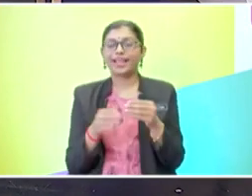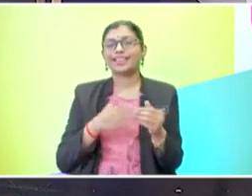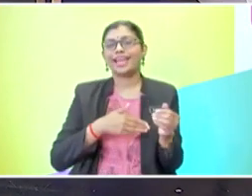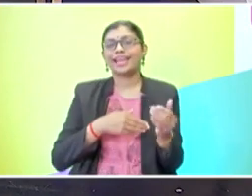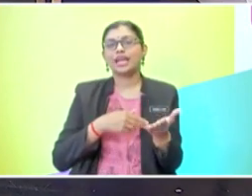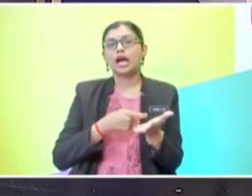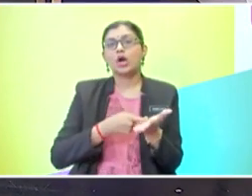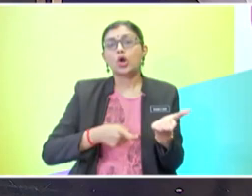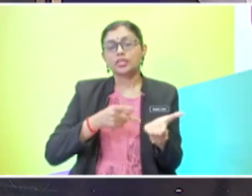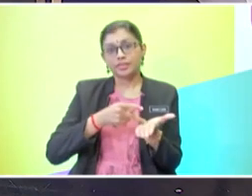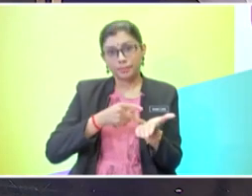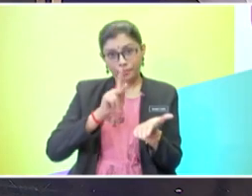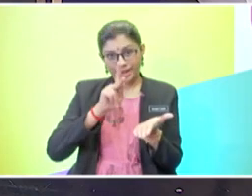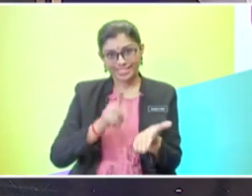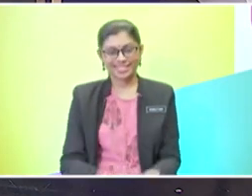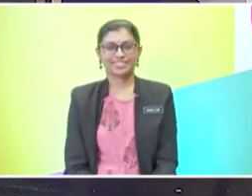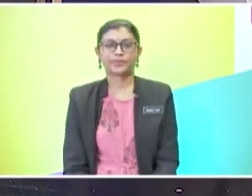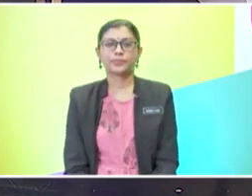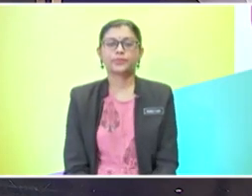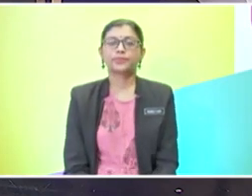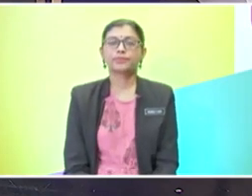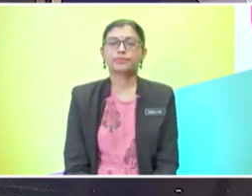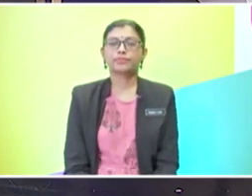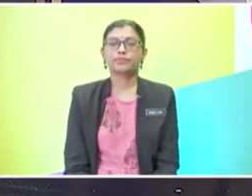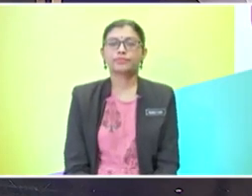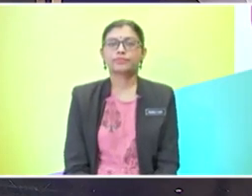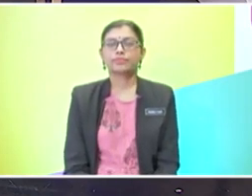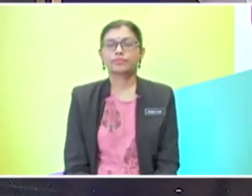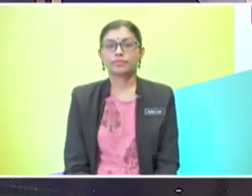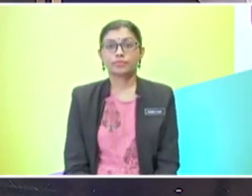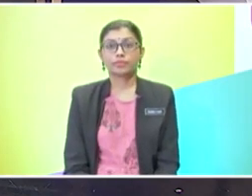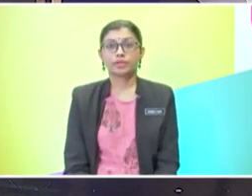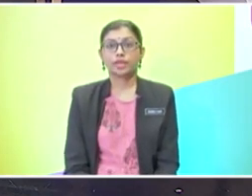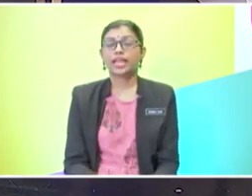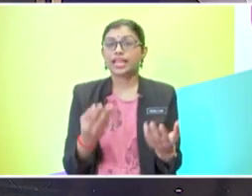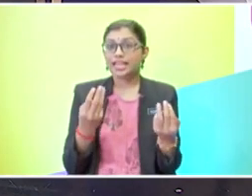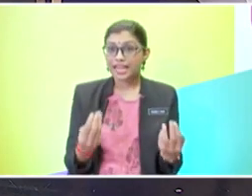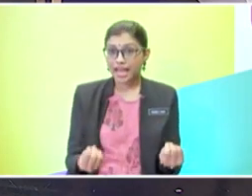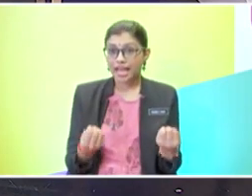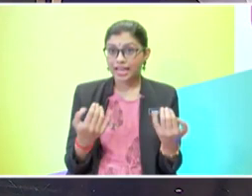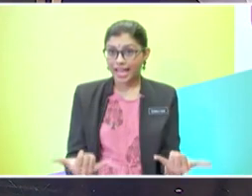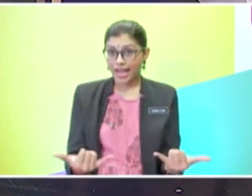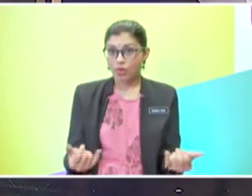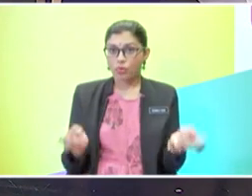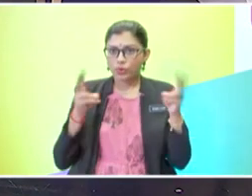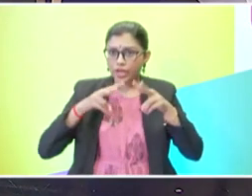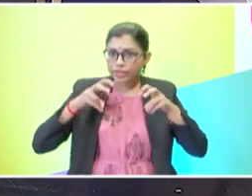the cost price and selling price. Okay. You want to explore more on terms? Yes, financial please. Literature?